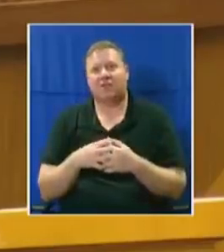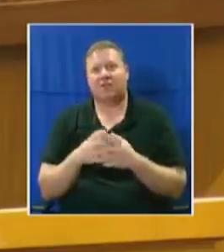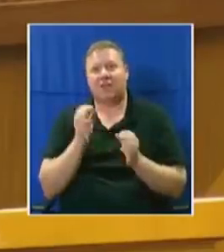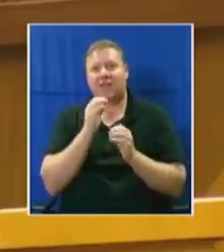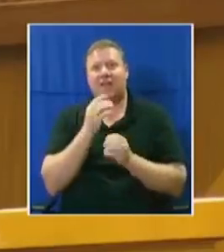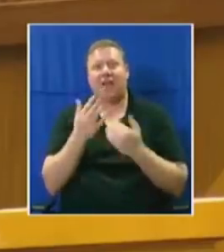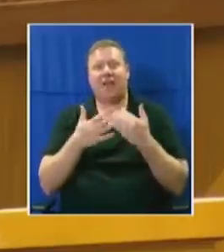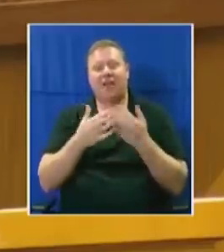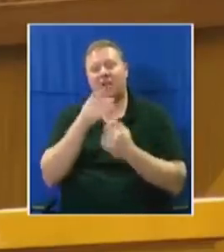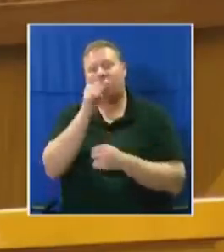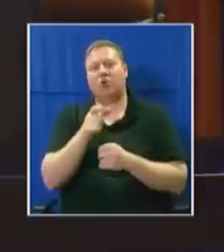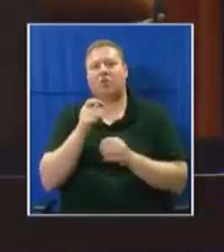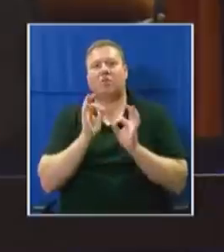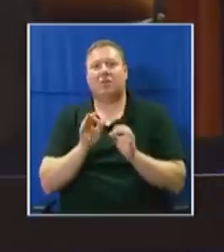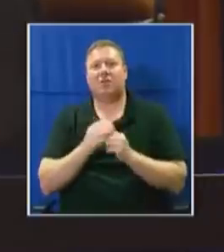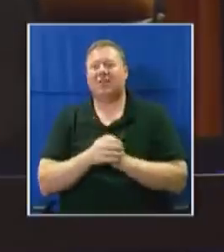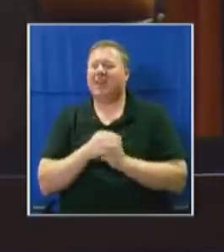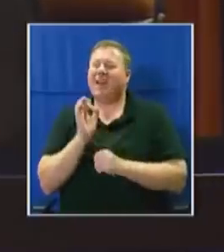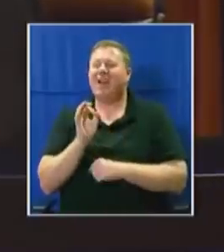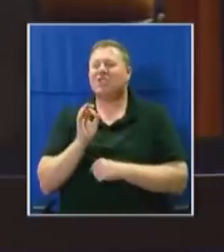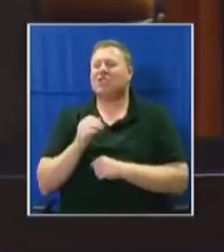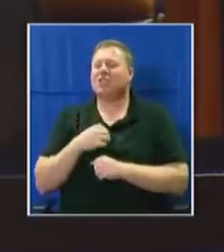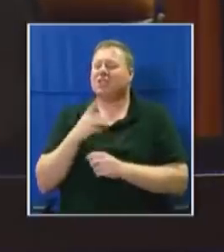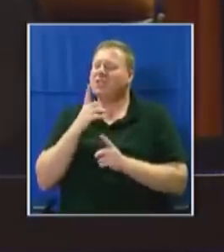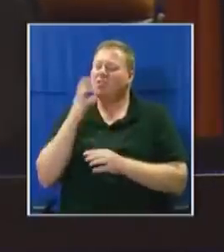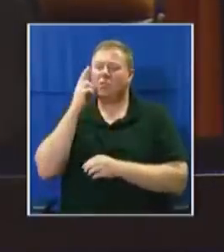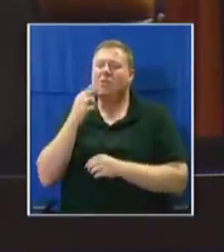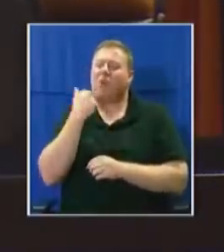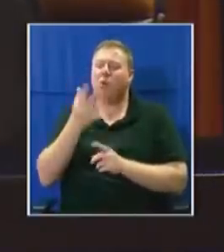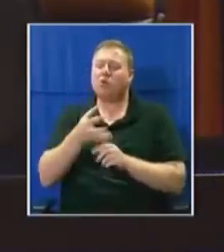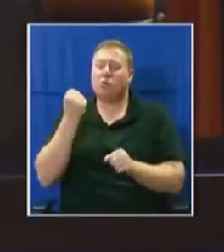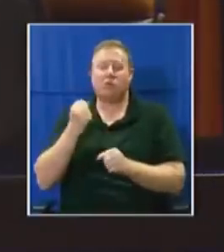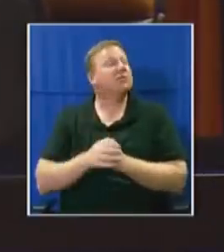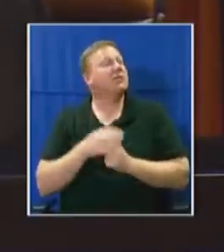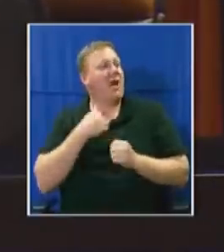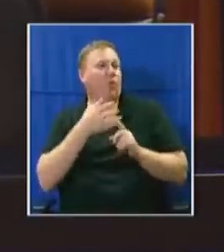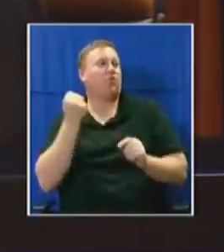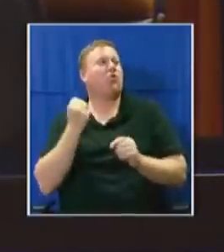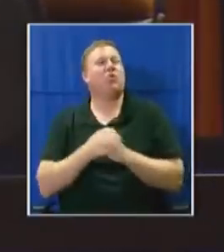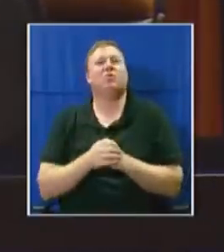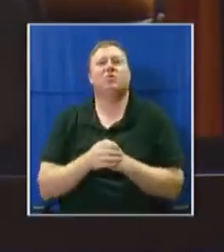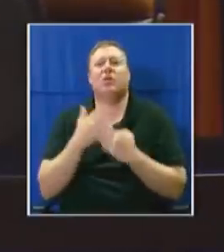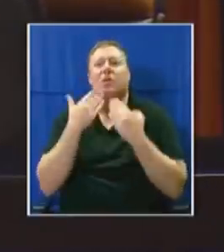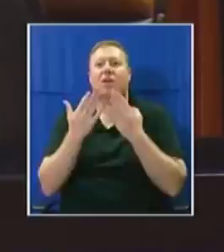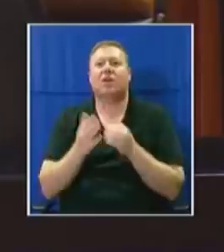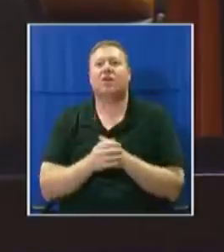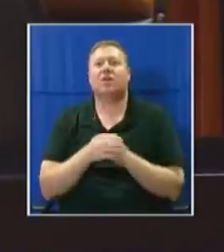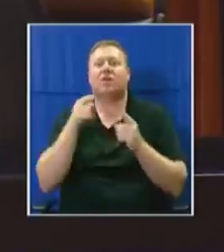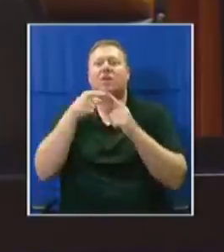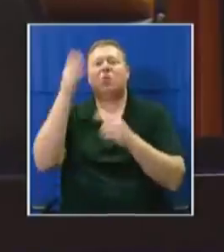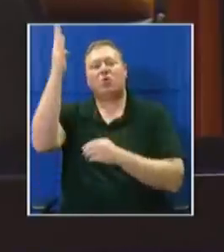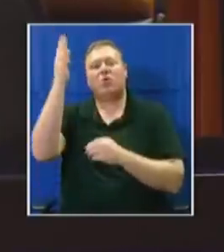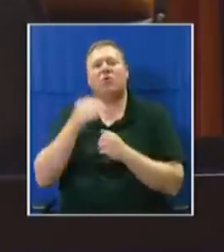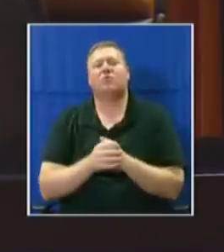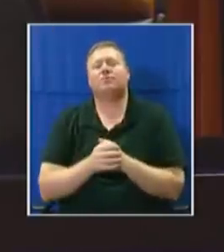specifically. Honorable Paulsen, that is very disrespectful. I wish you to withdraw that. I withdraw. Thank you very much. On a point of order, Madam